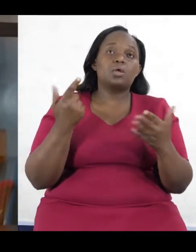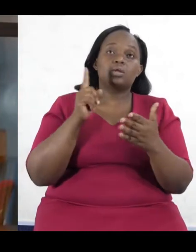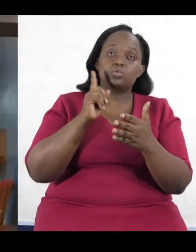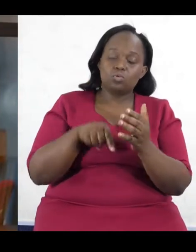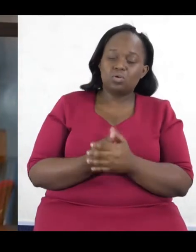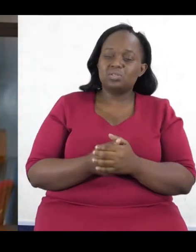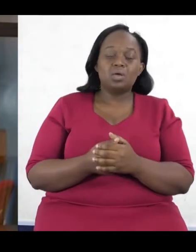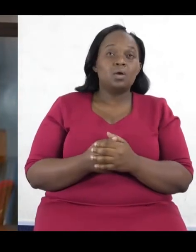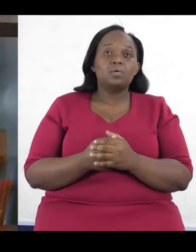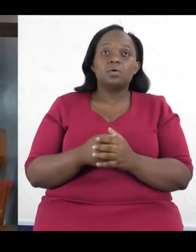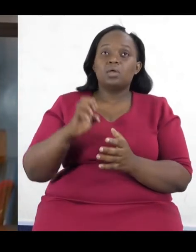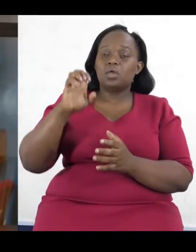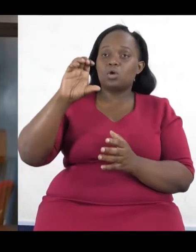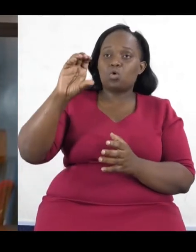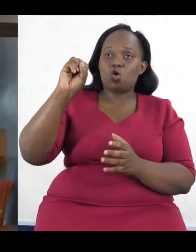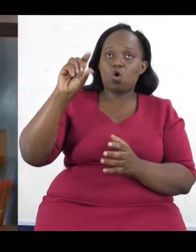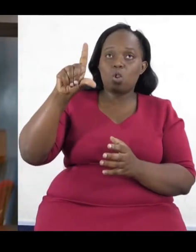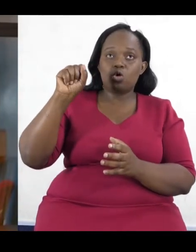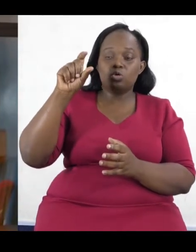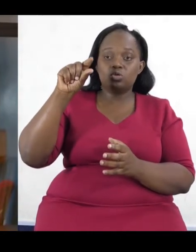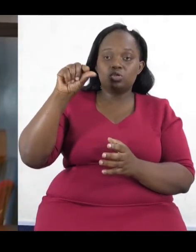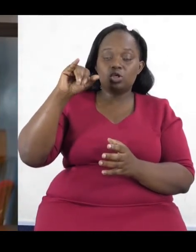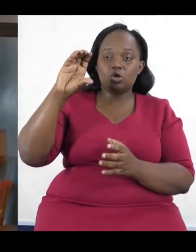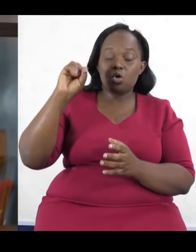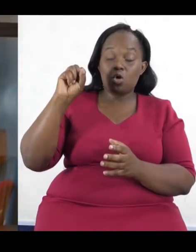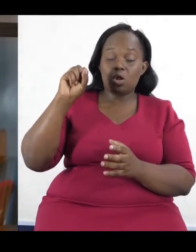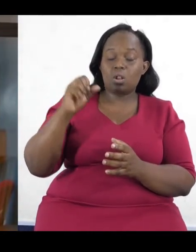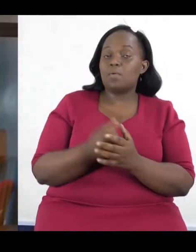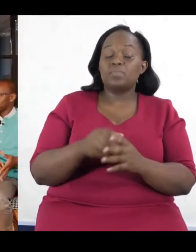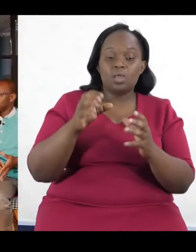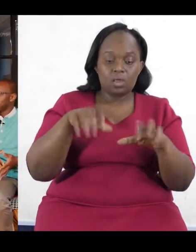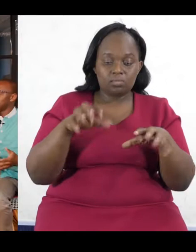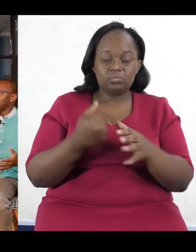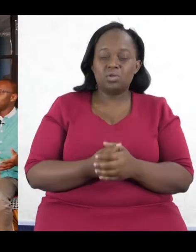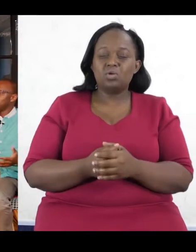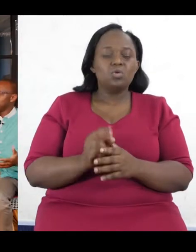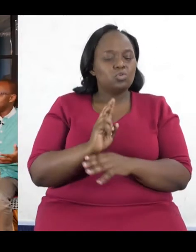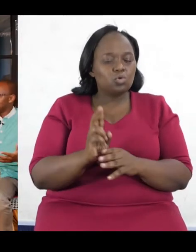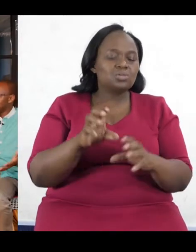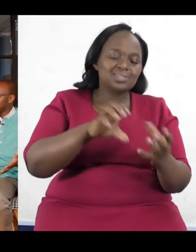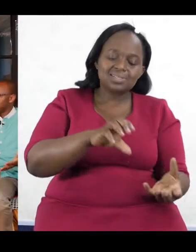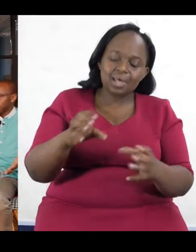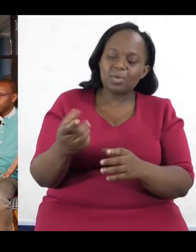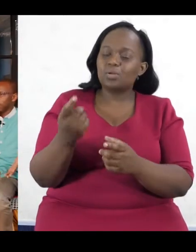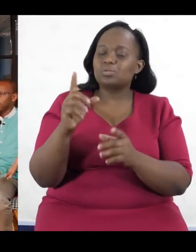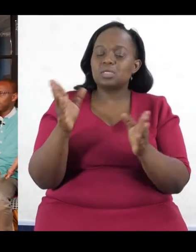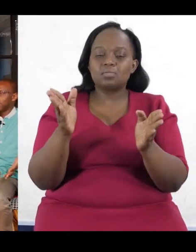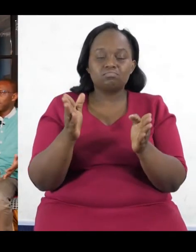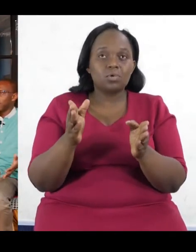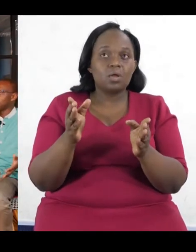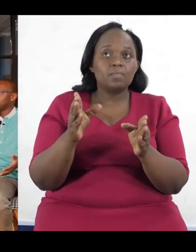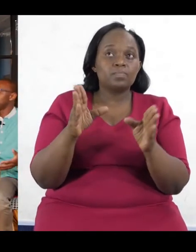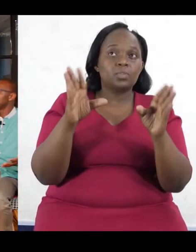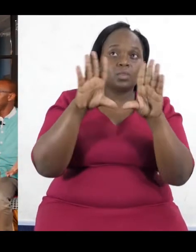call ecological agriculture, whereby we are encouraging minimal use of these chemicals. There are even research that has been